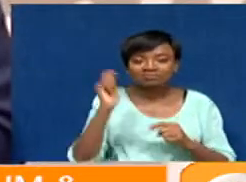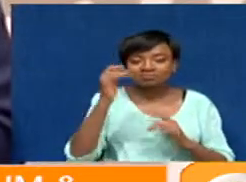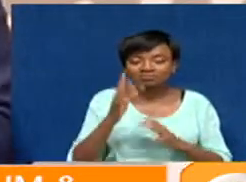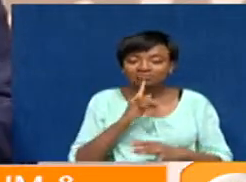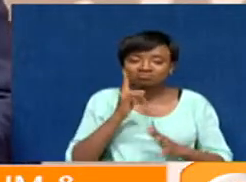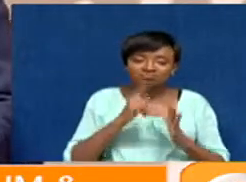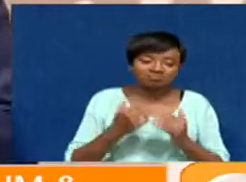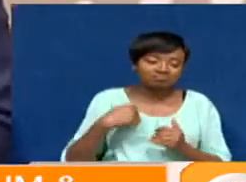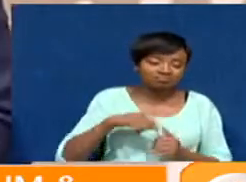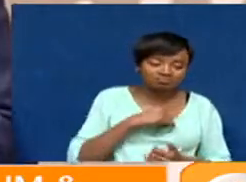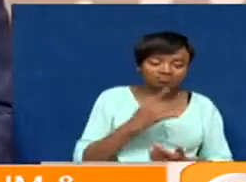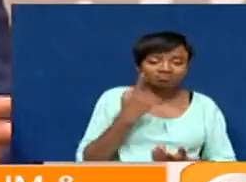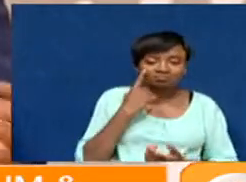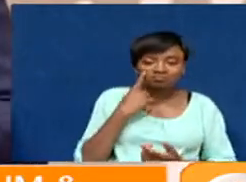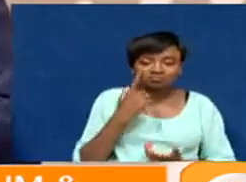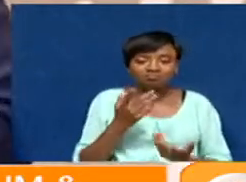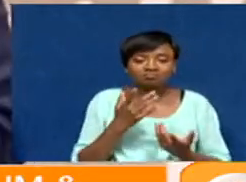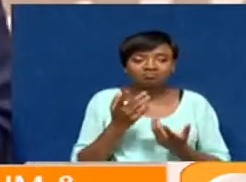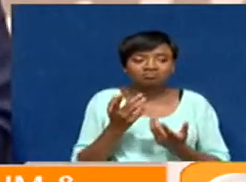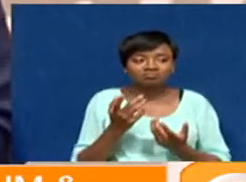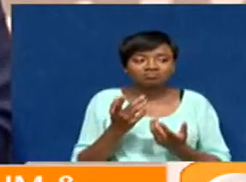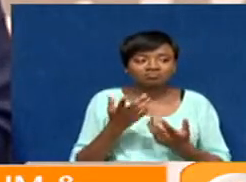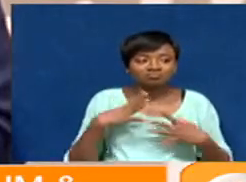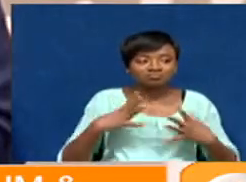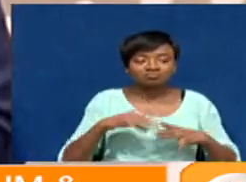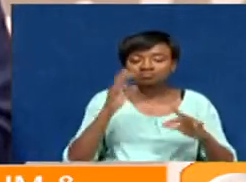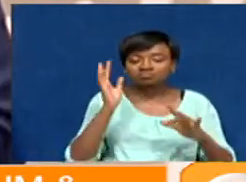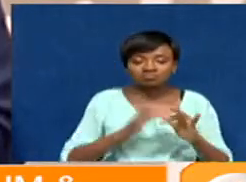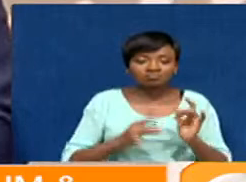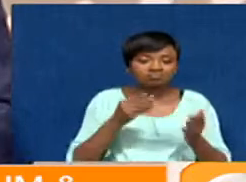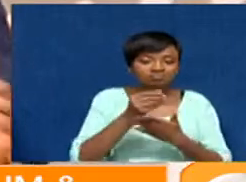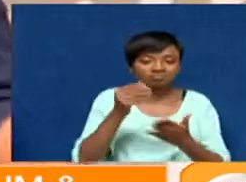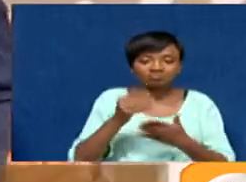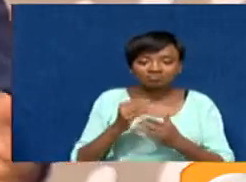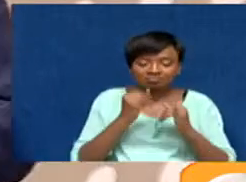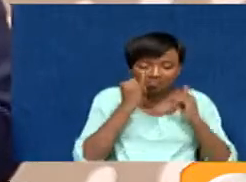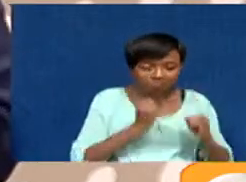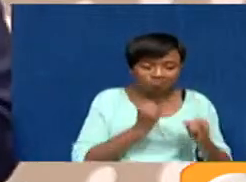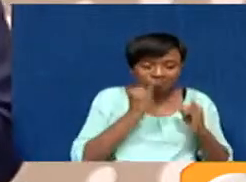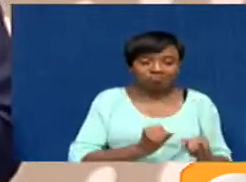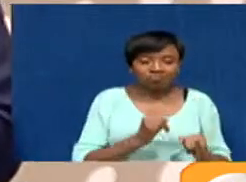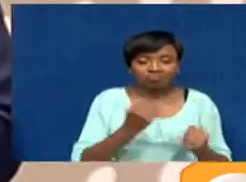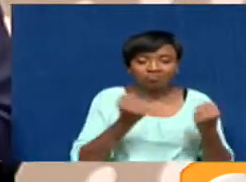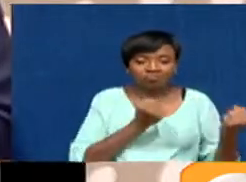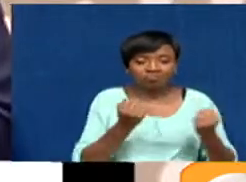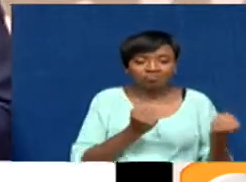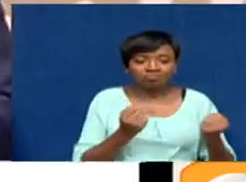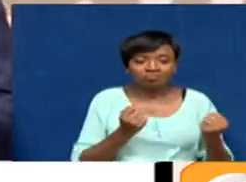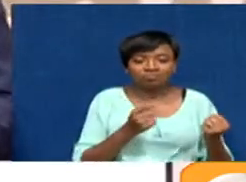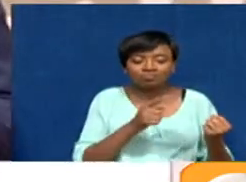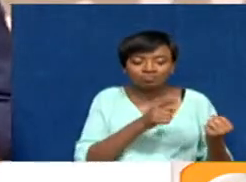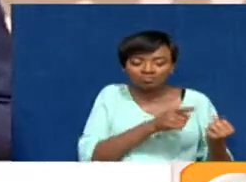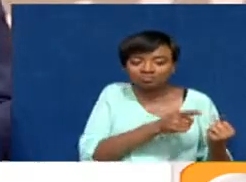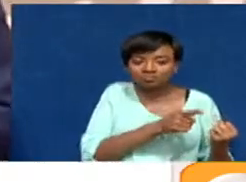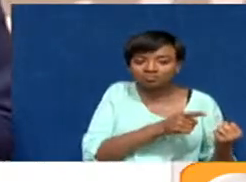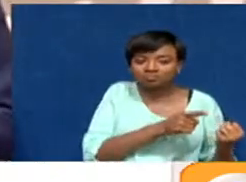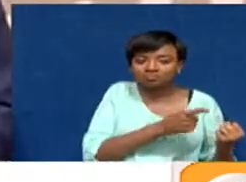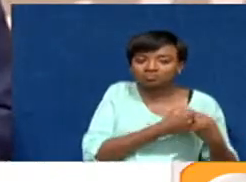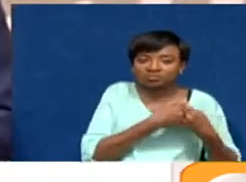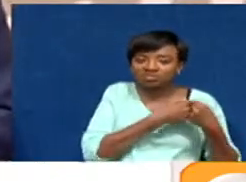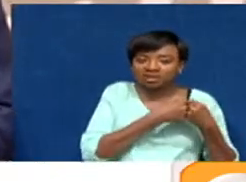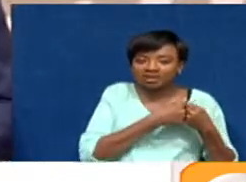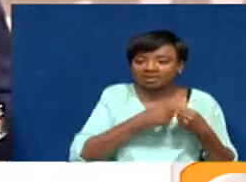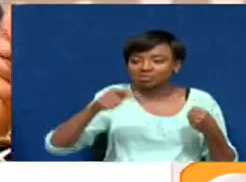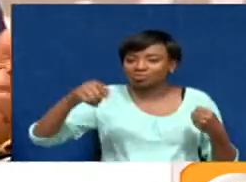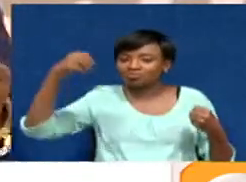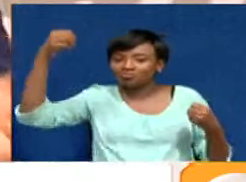touch with reality. We're elitist. No one can afford a 6-year-old car. So how are we going to get to electric? I think we are being a little